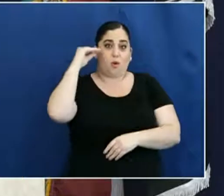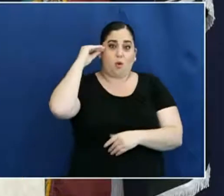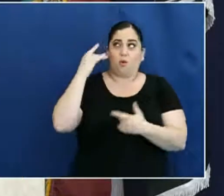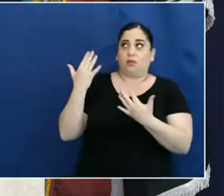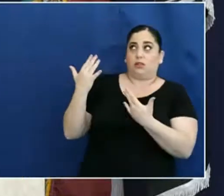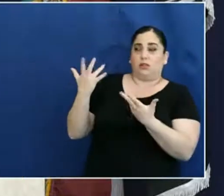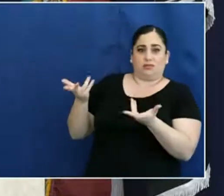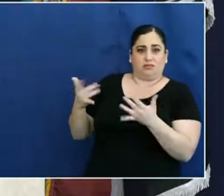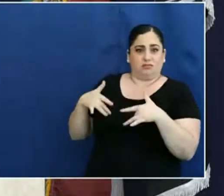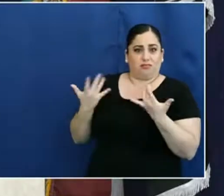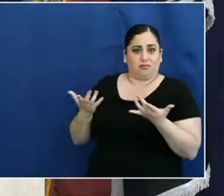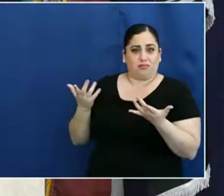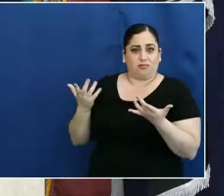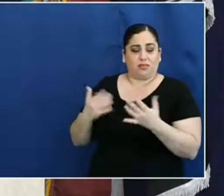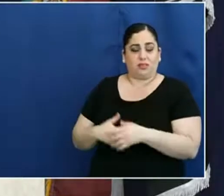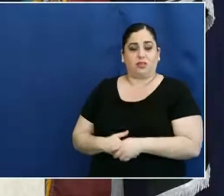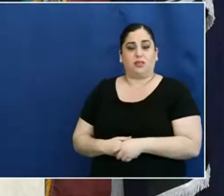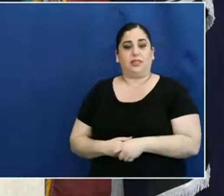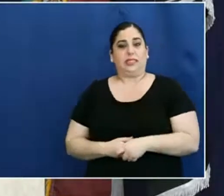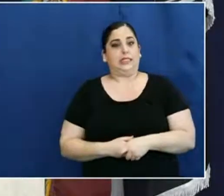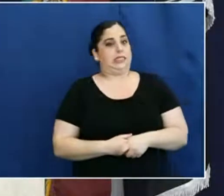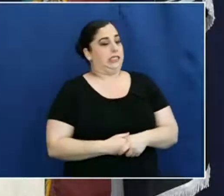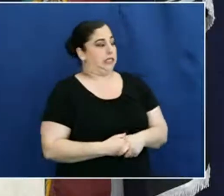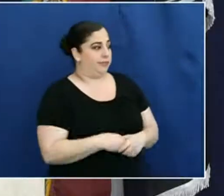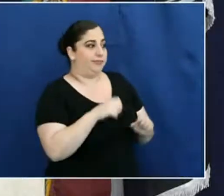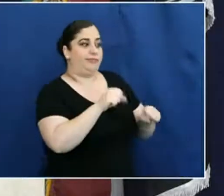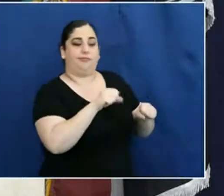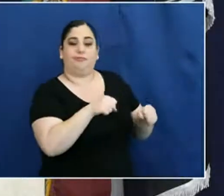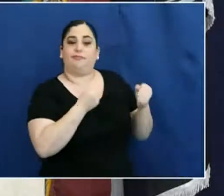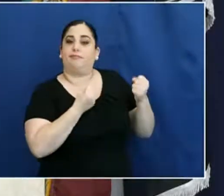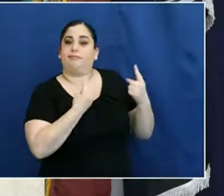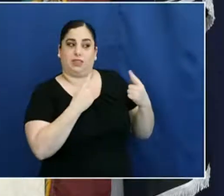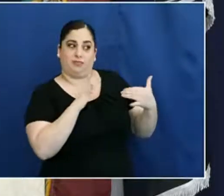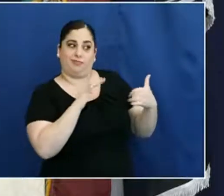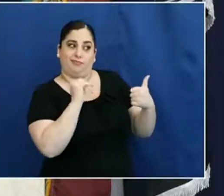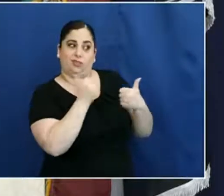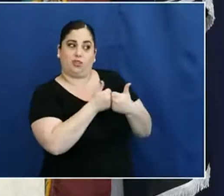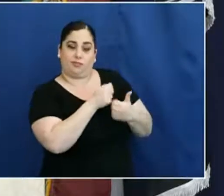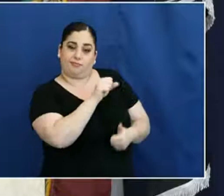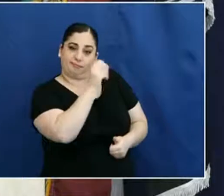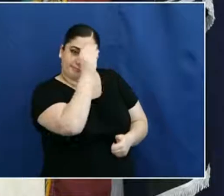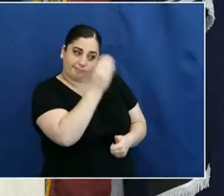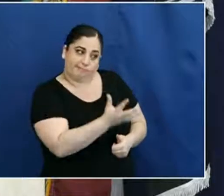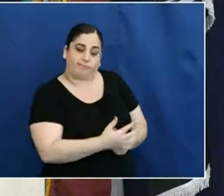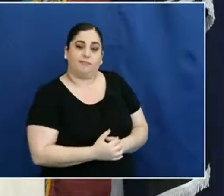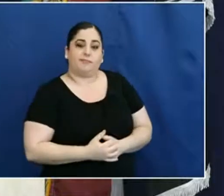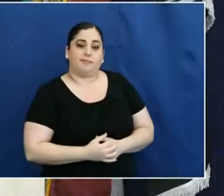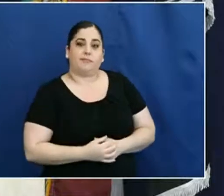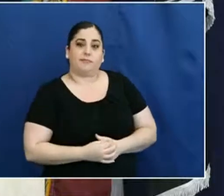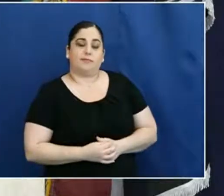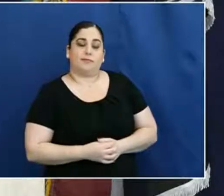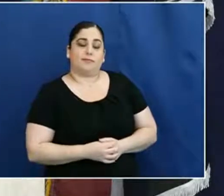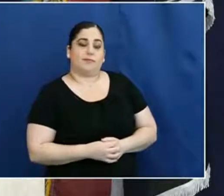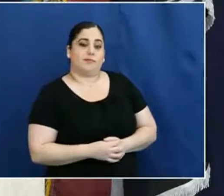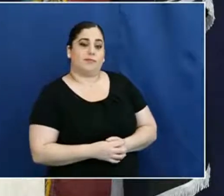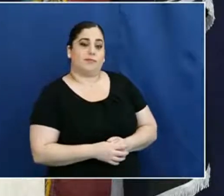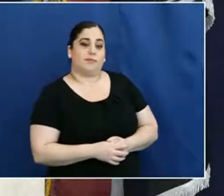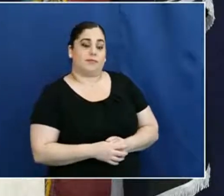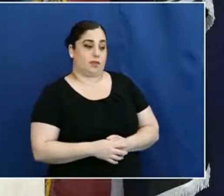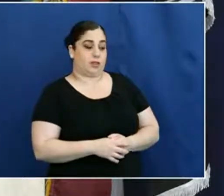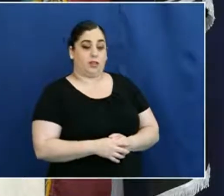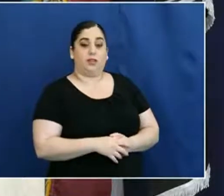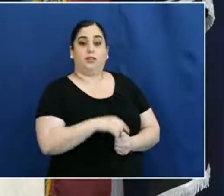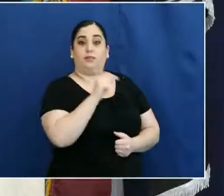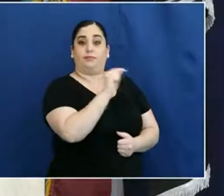has been challenging. There's a lot of difficulties involved, both in terms of these individuals generally have underlying